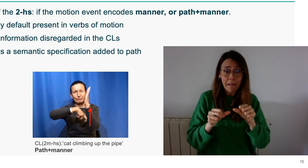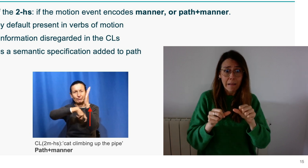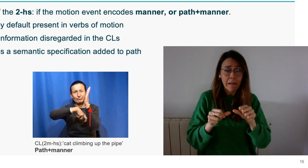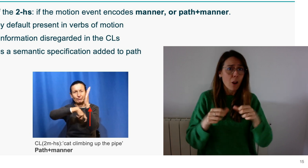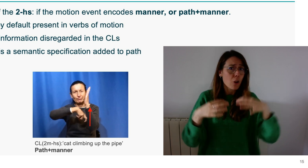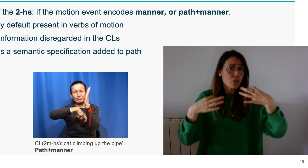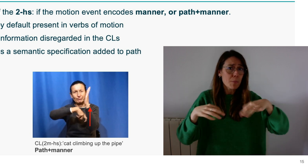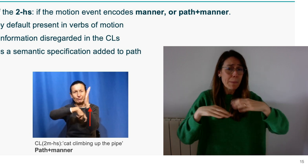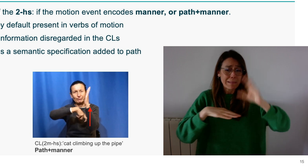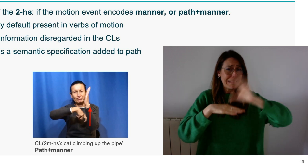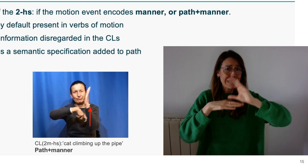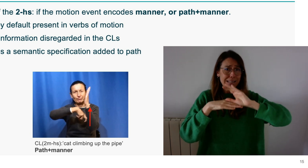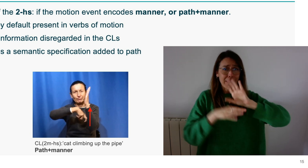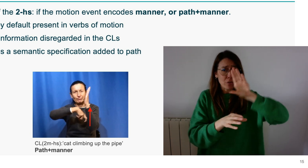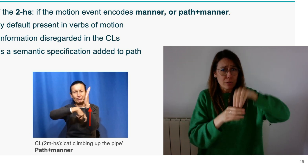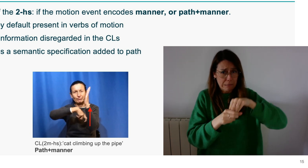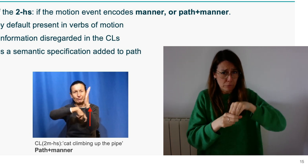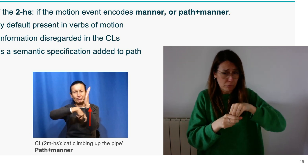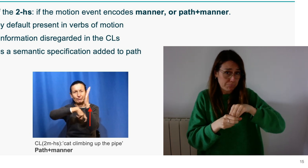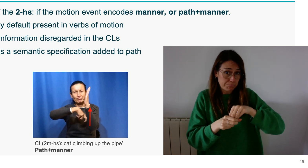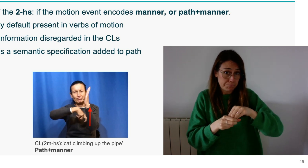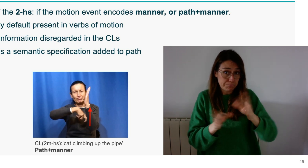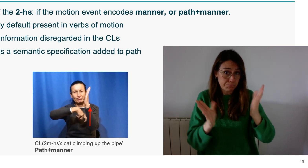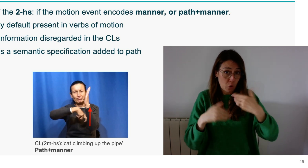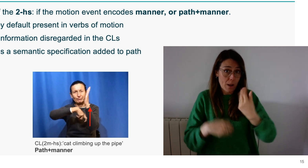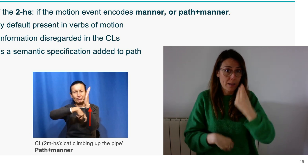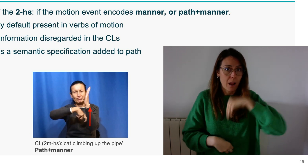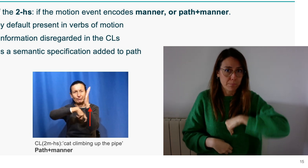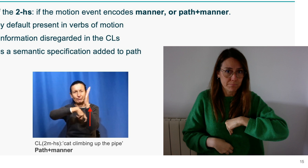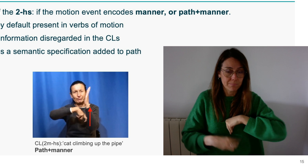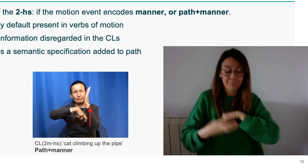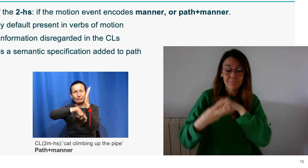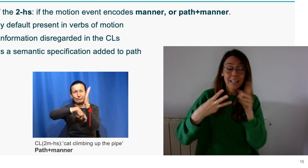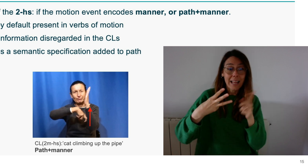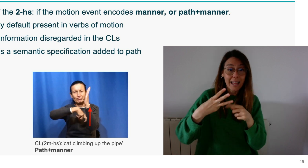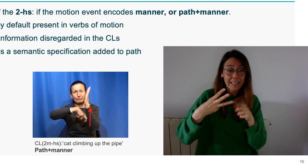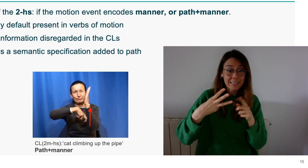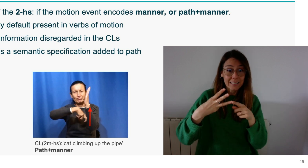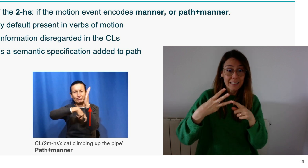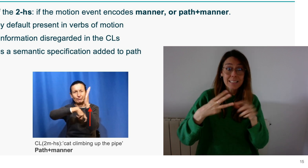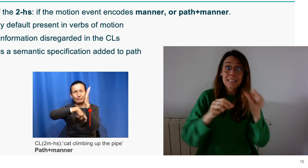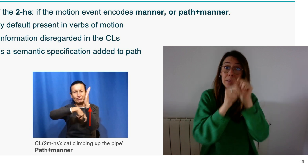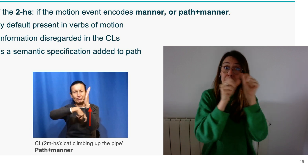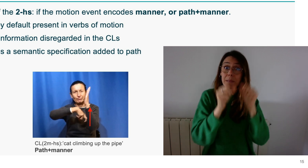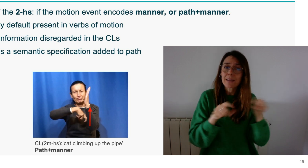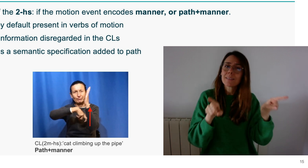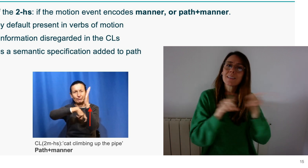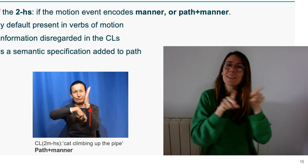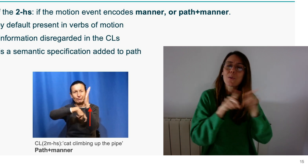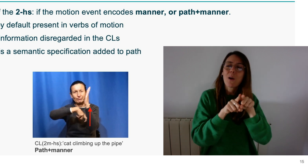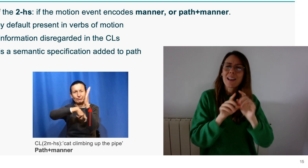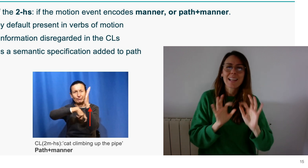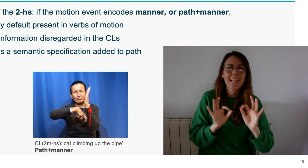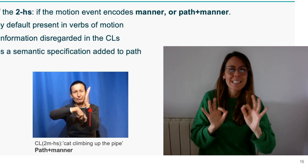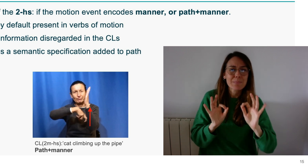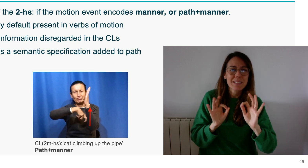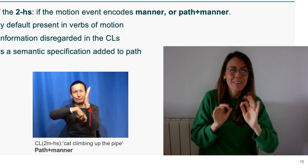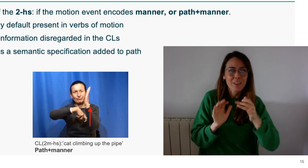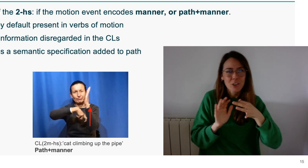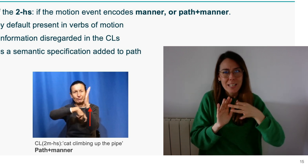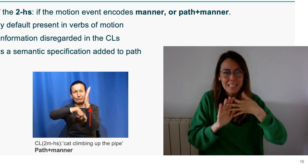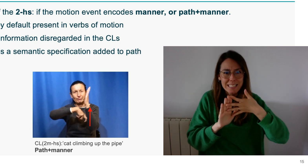path is by default always present in verbs of motion. And if